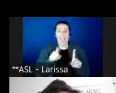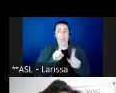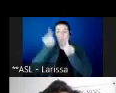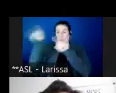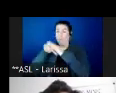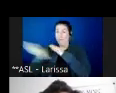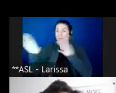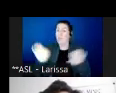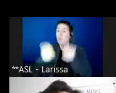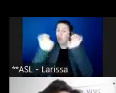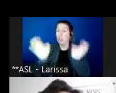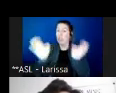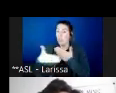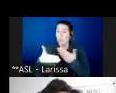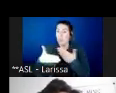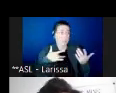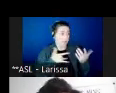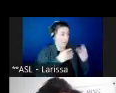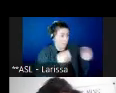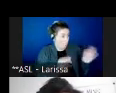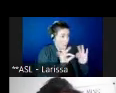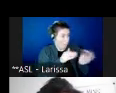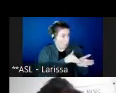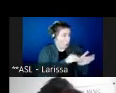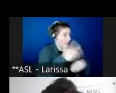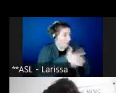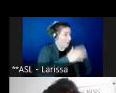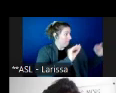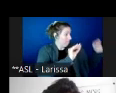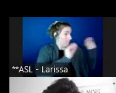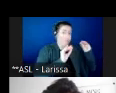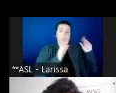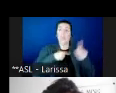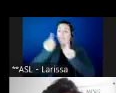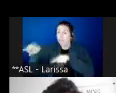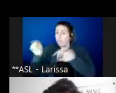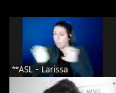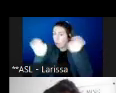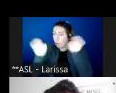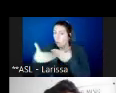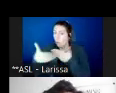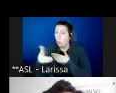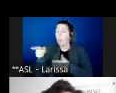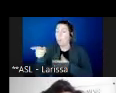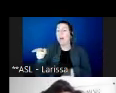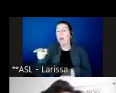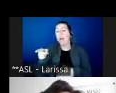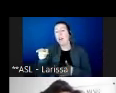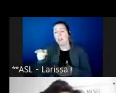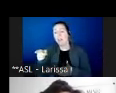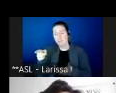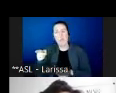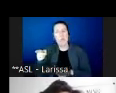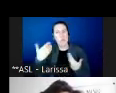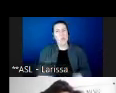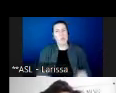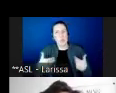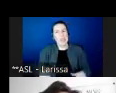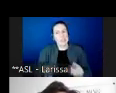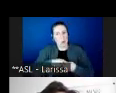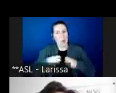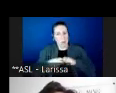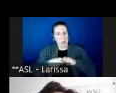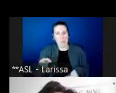care because there wasn't any care available within the community setting. And this is especially problematic considering the fact